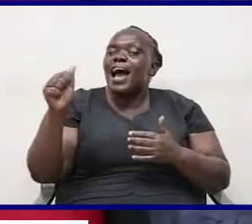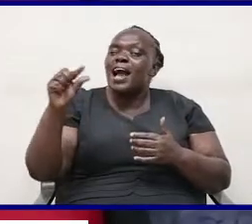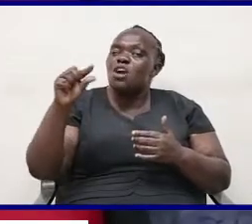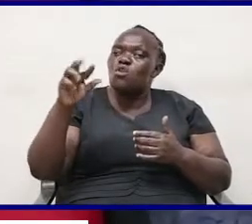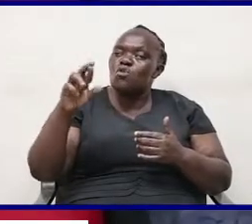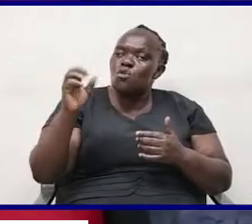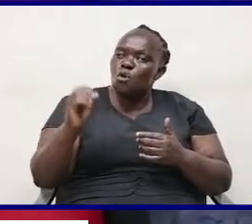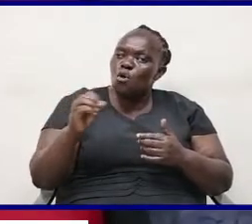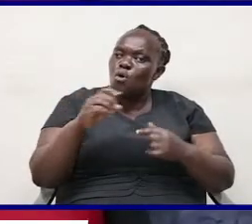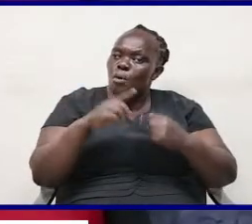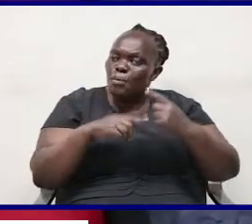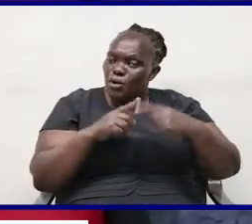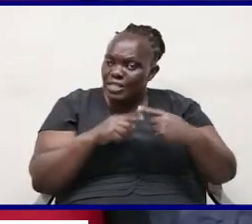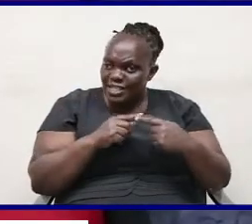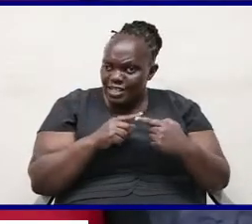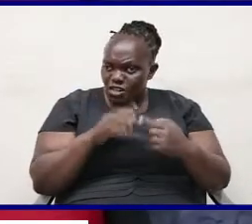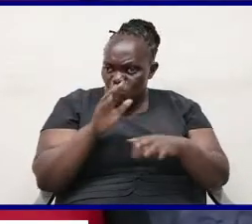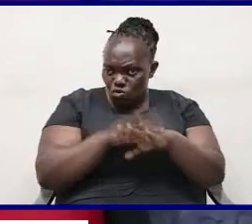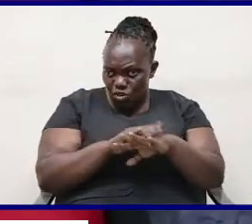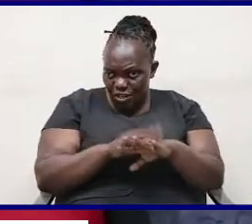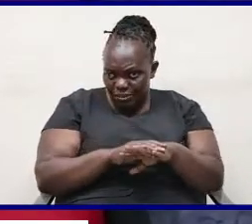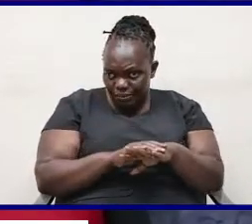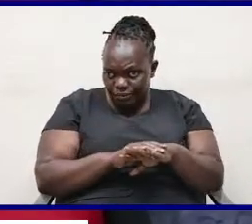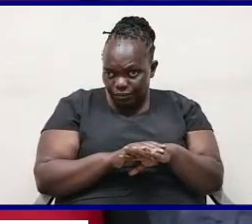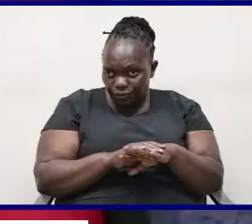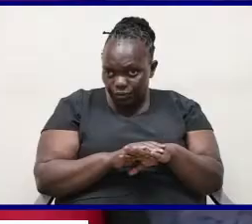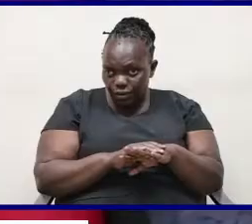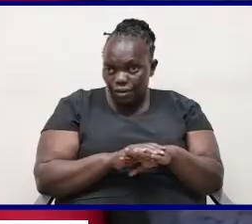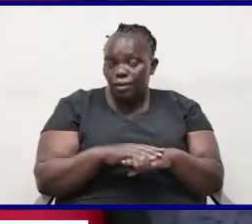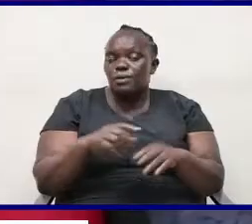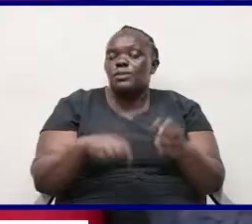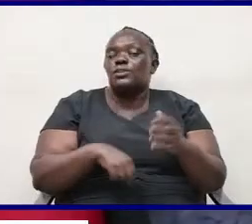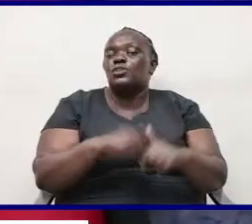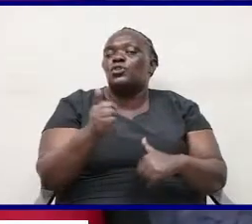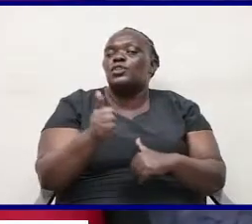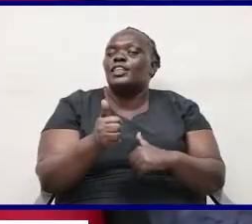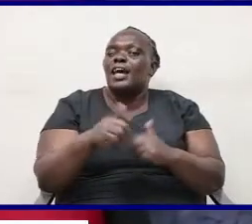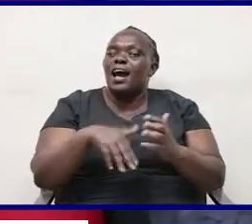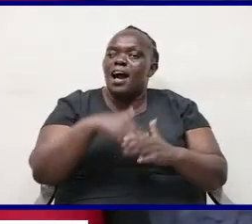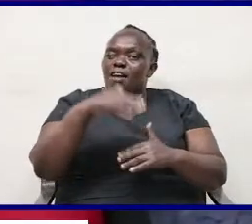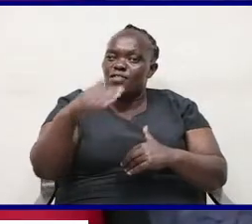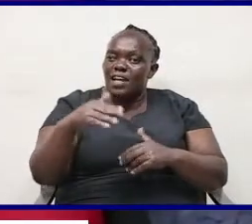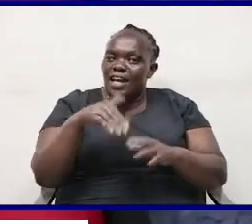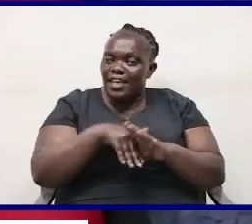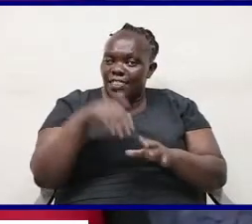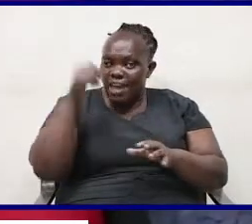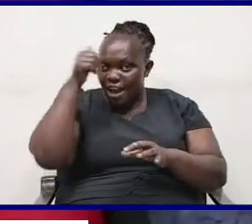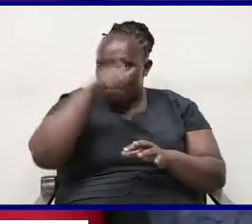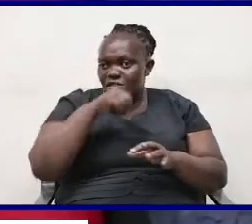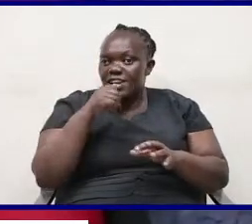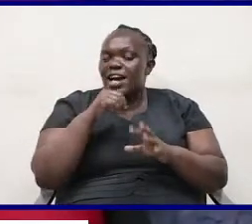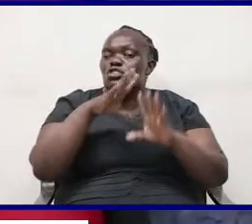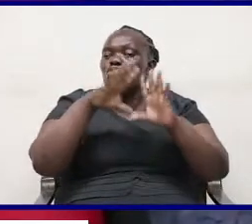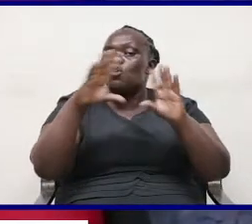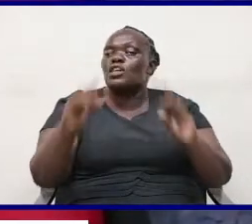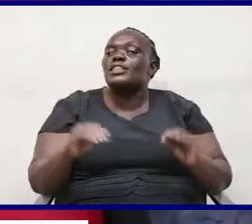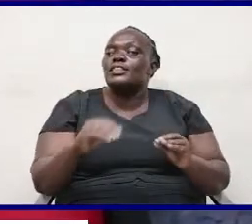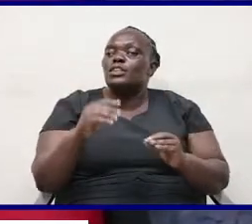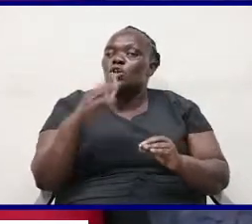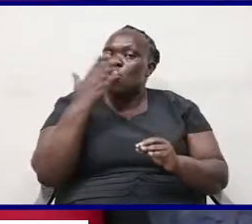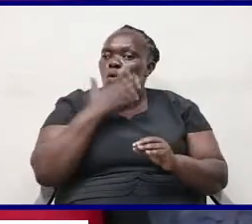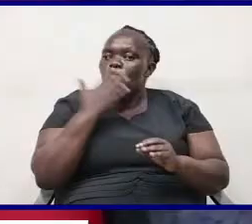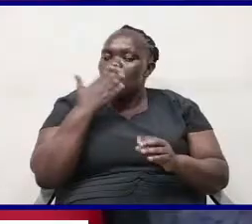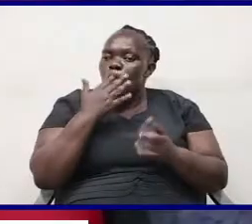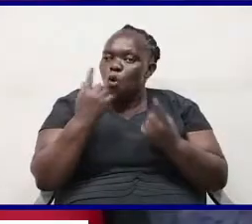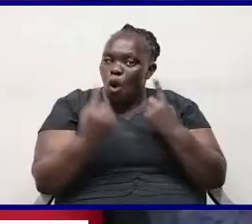agro-processed goods that are really being sought after in the African continent. The cooking oil,